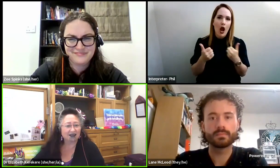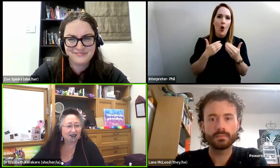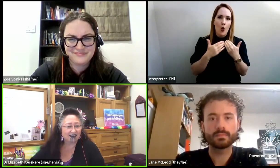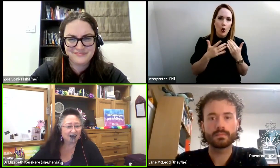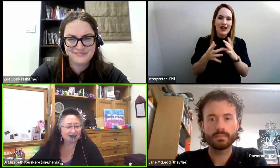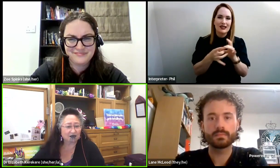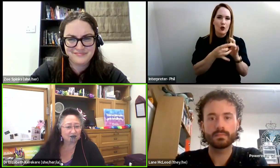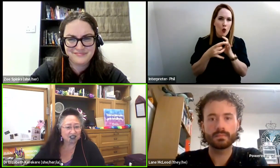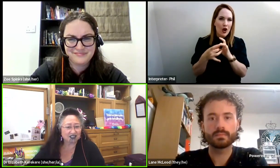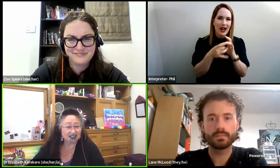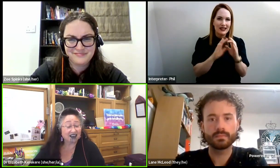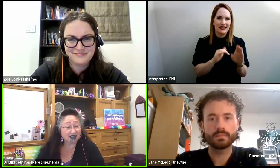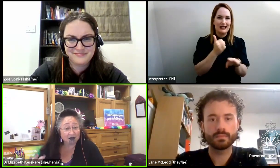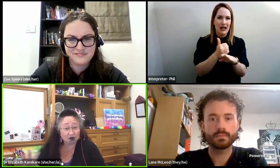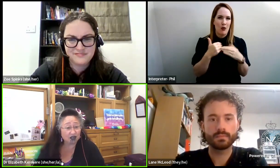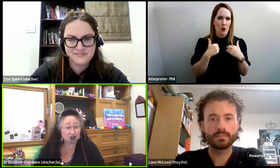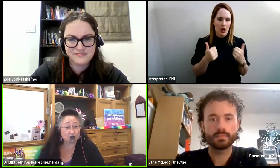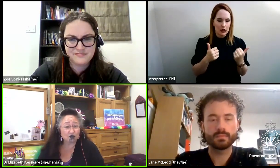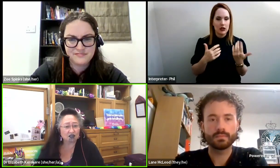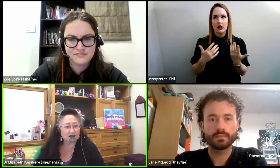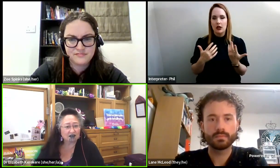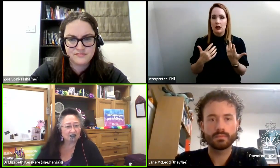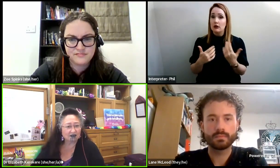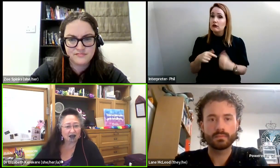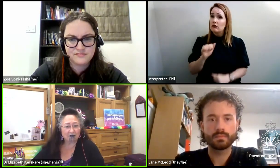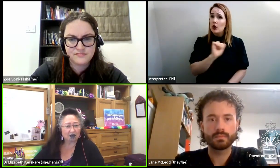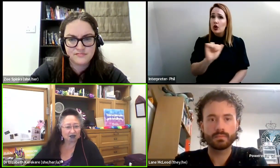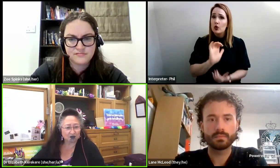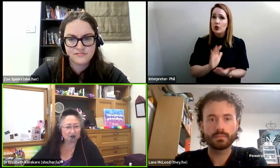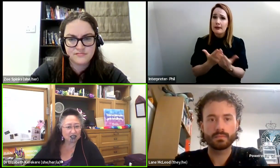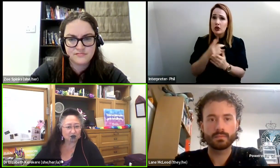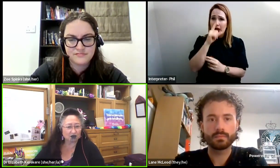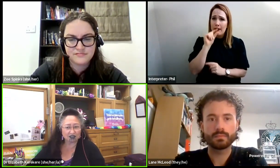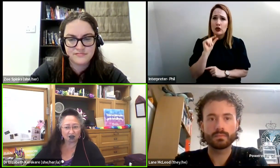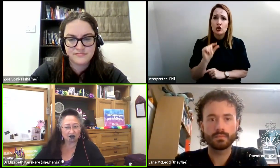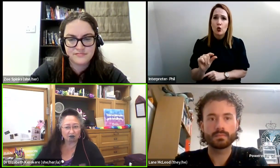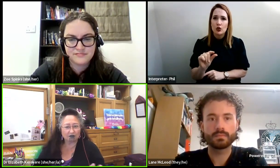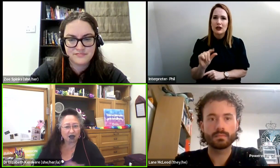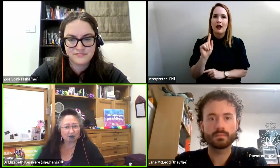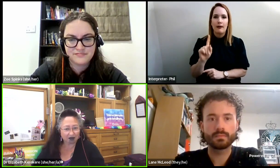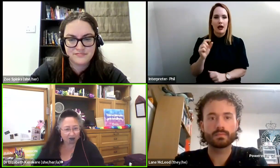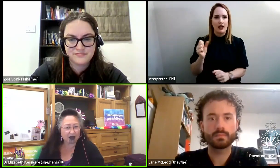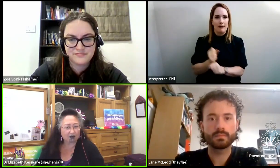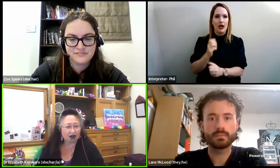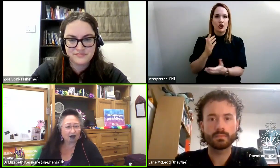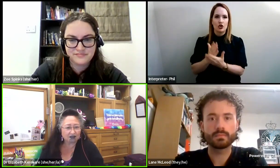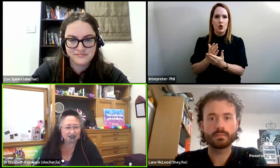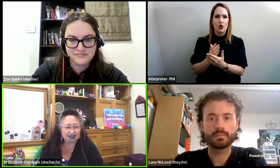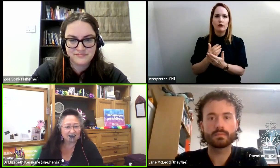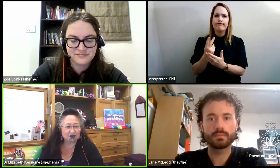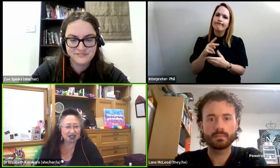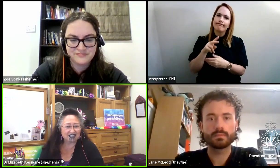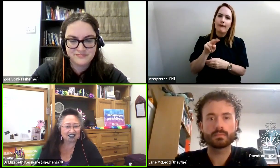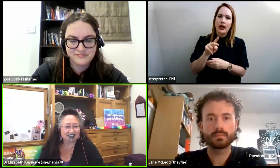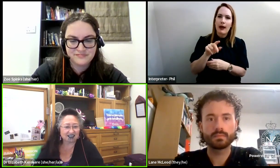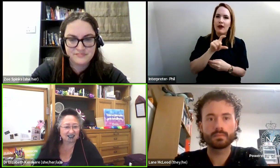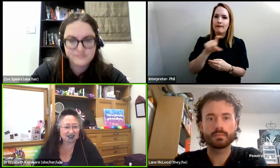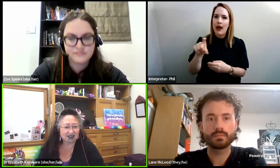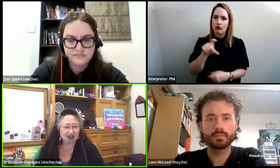get submission done, it can be quite short, but still make sure it's a good couple of paragraphs to